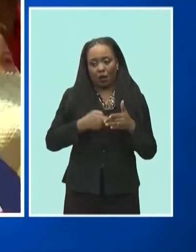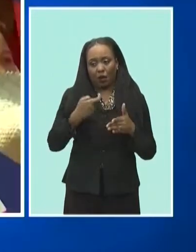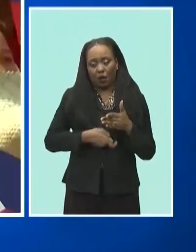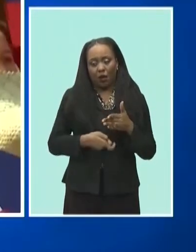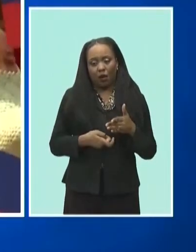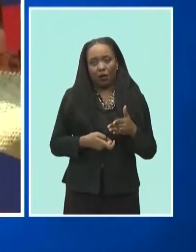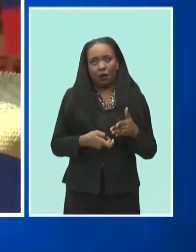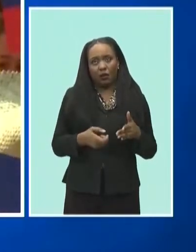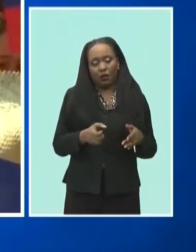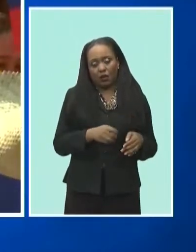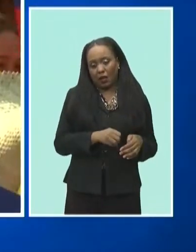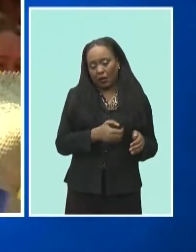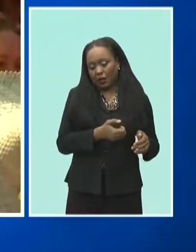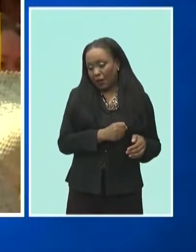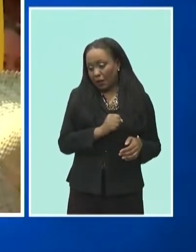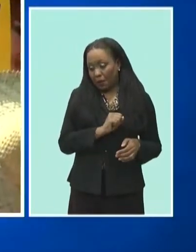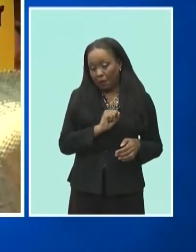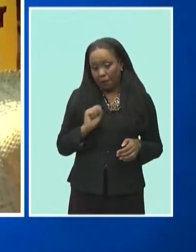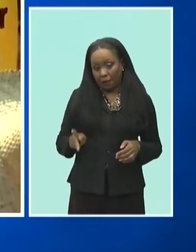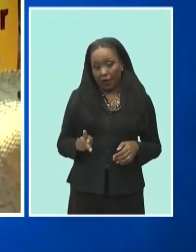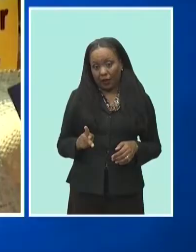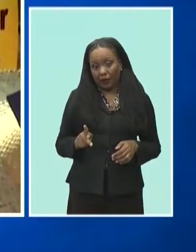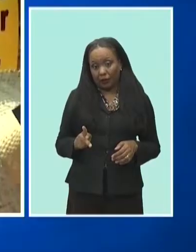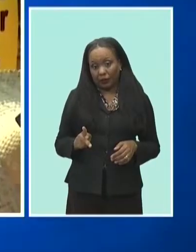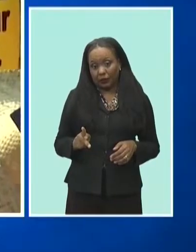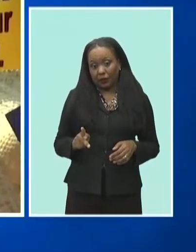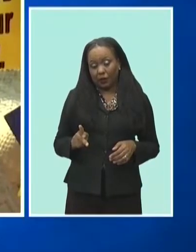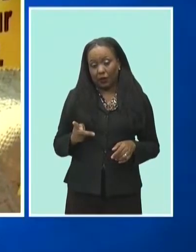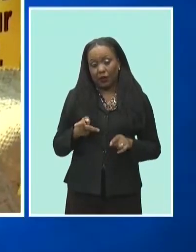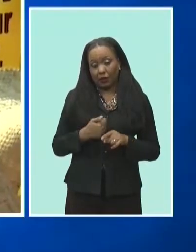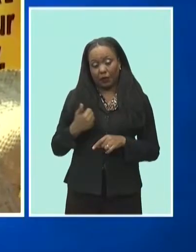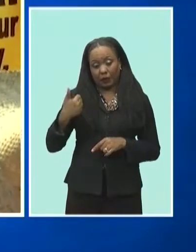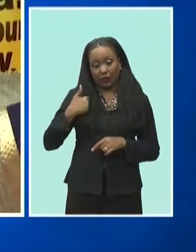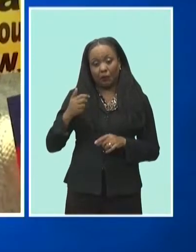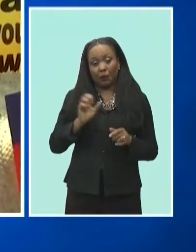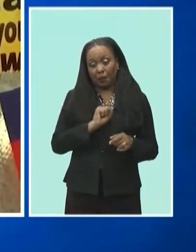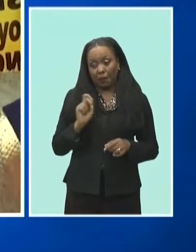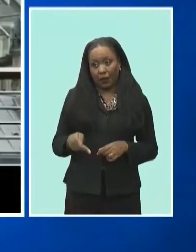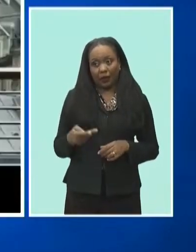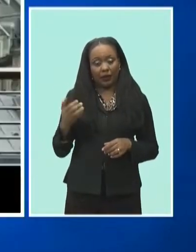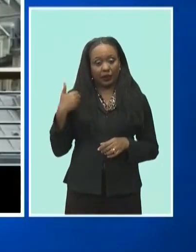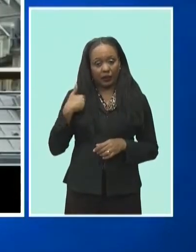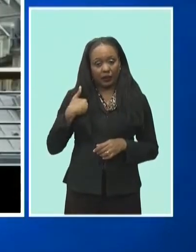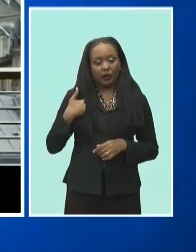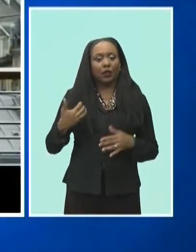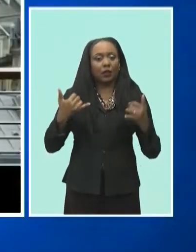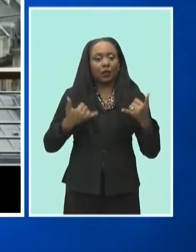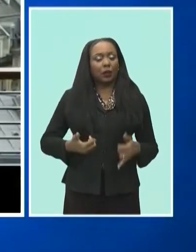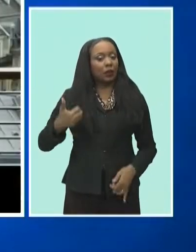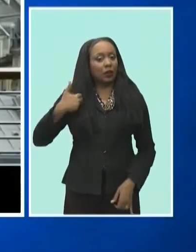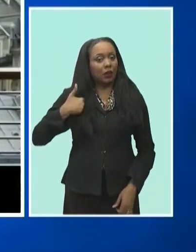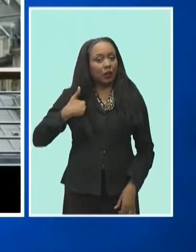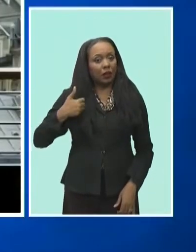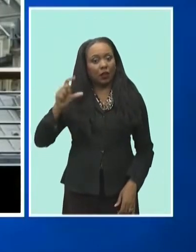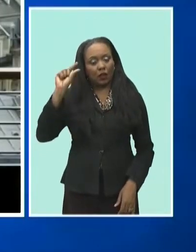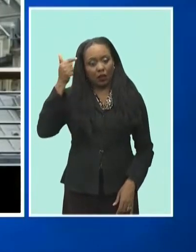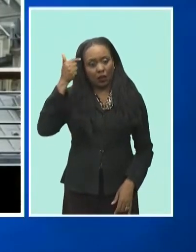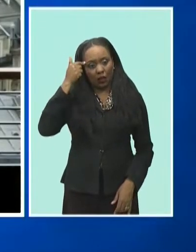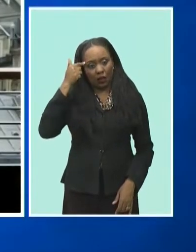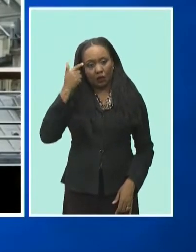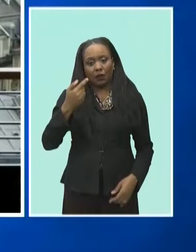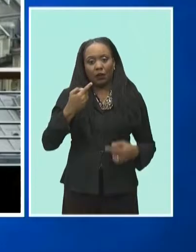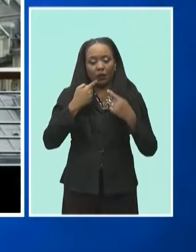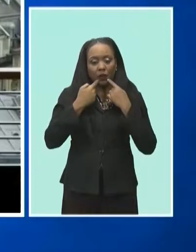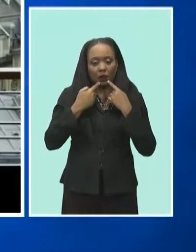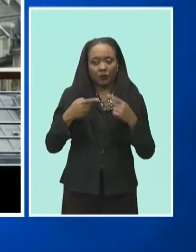returning these toxic wastes back to where it came from. Now, according to the Canadian government, just recently, they have announced